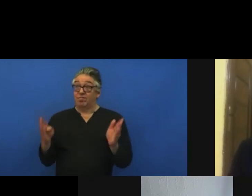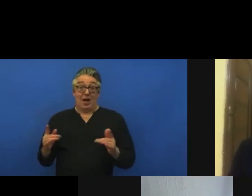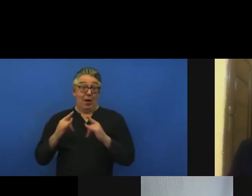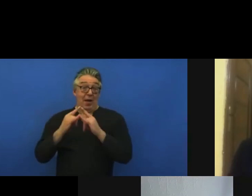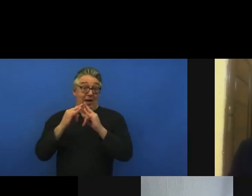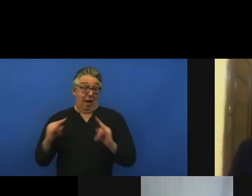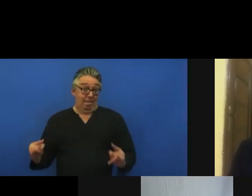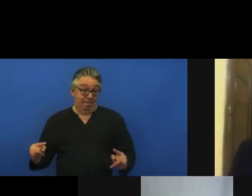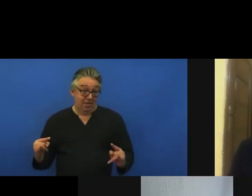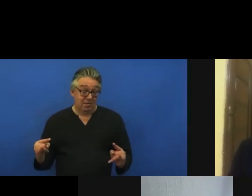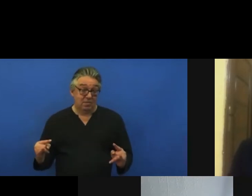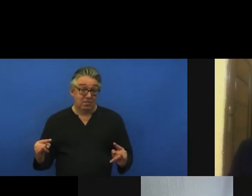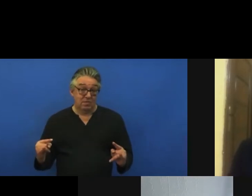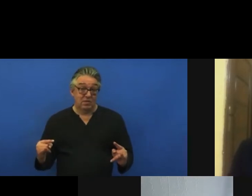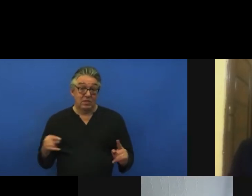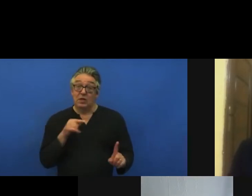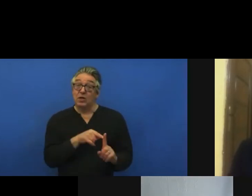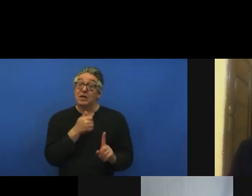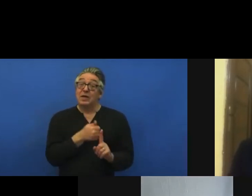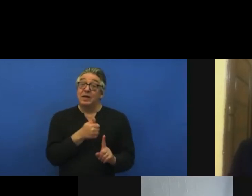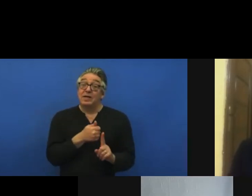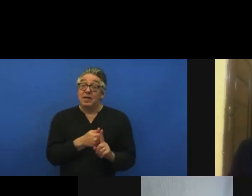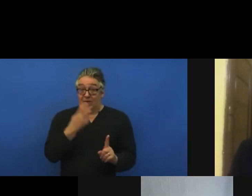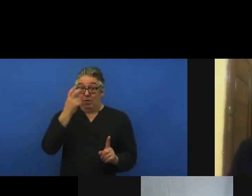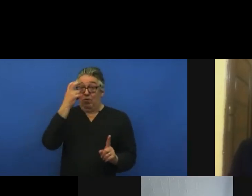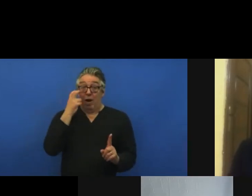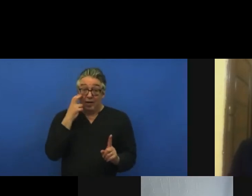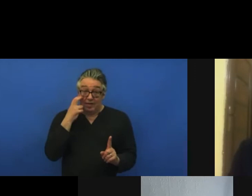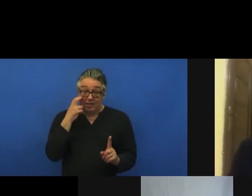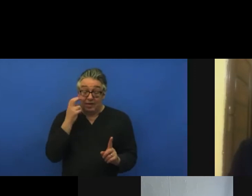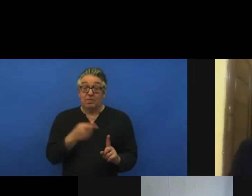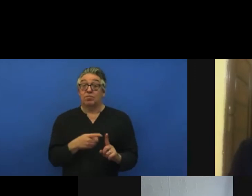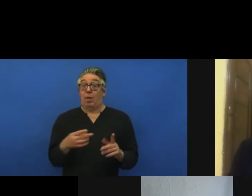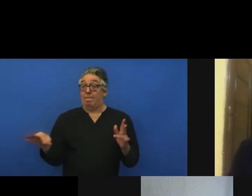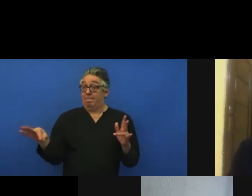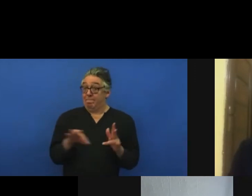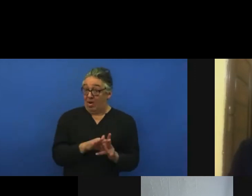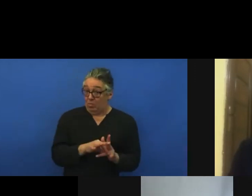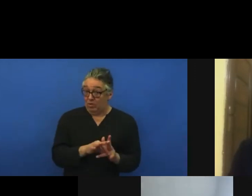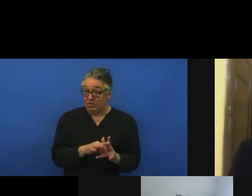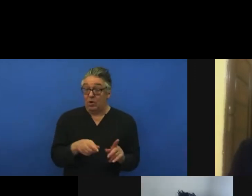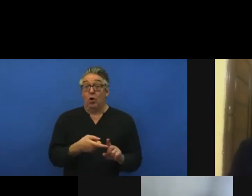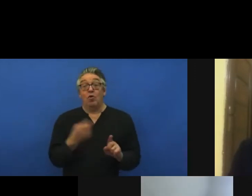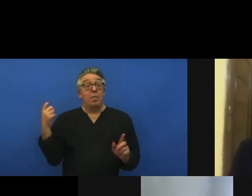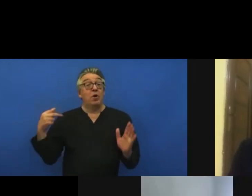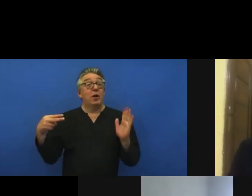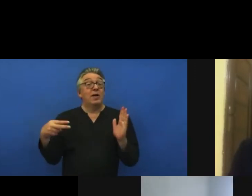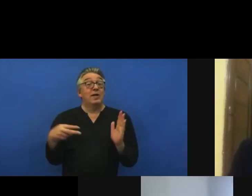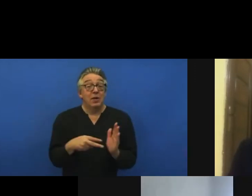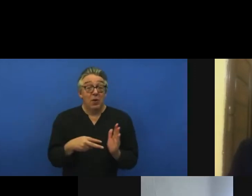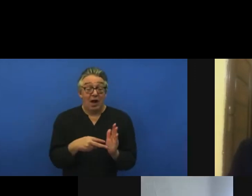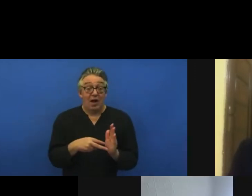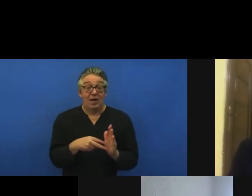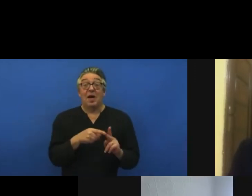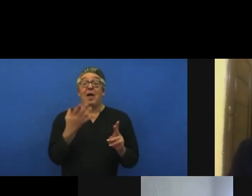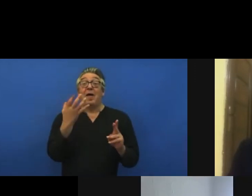from blindness from Syria. And he's married. He has a child. So Ma'moon, can you tell us more about your